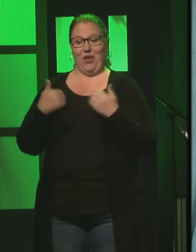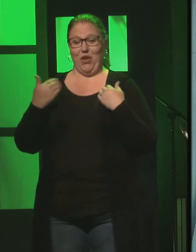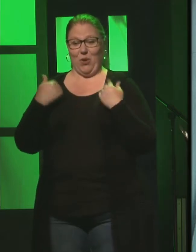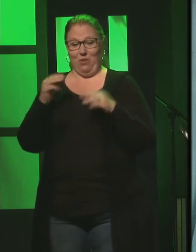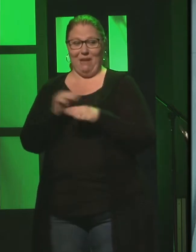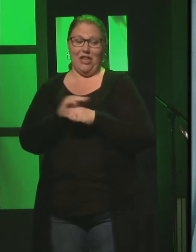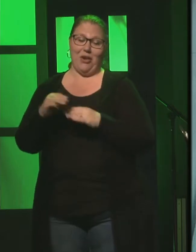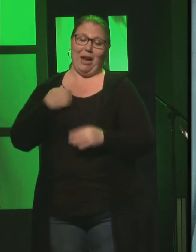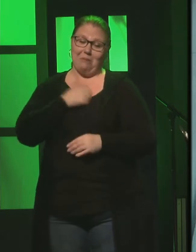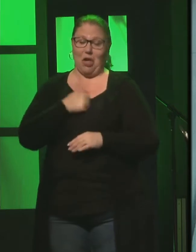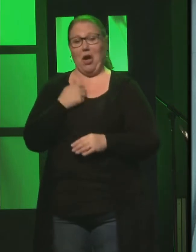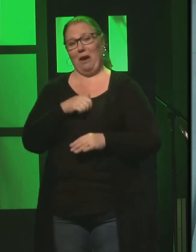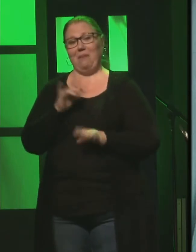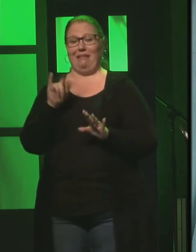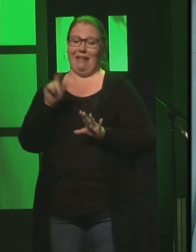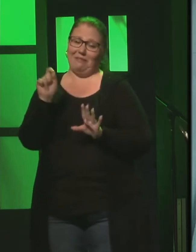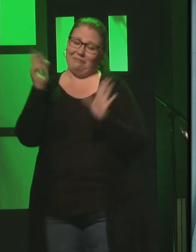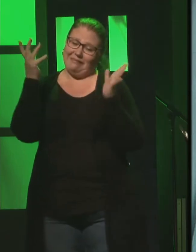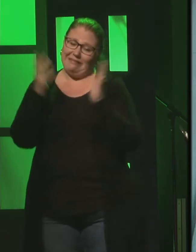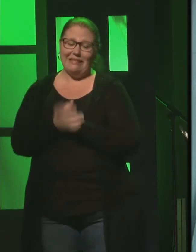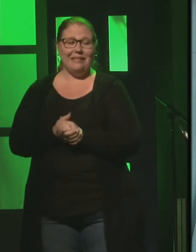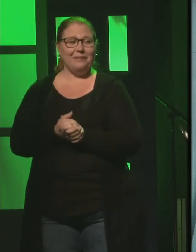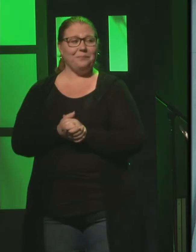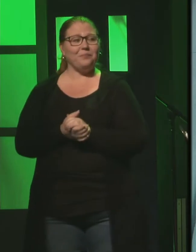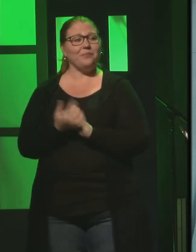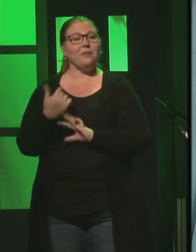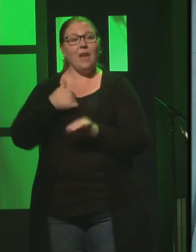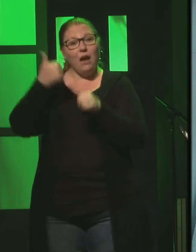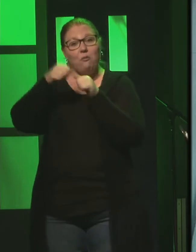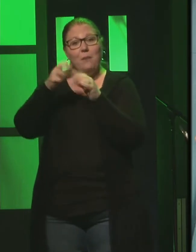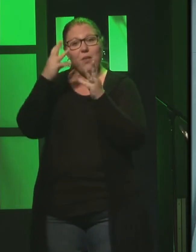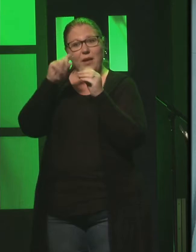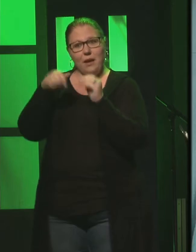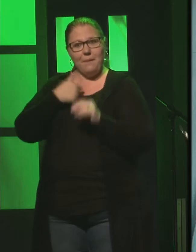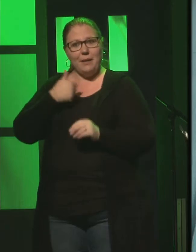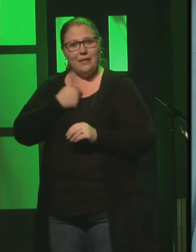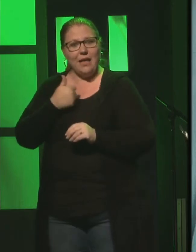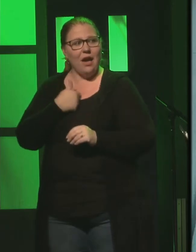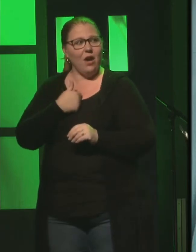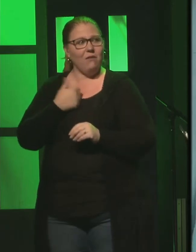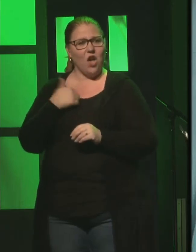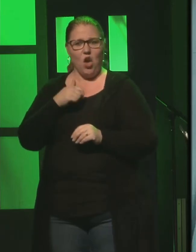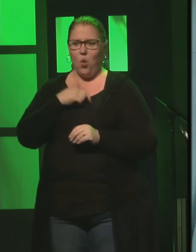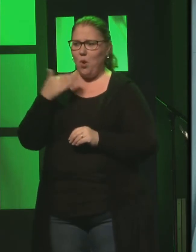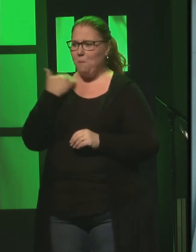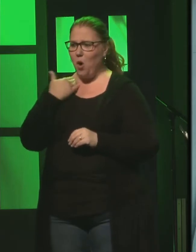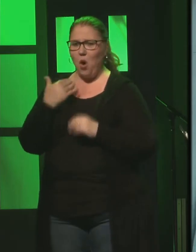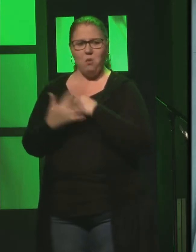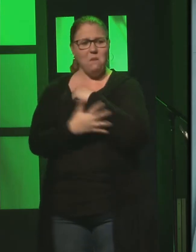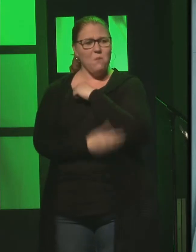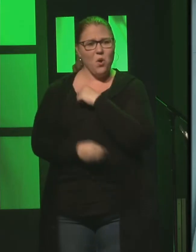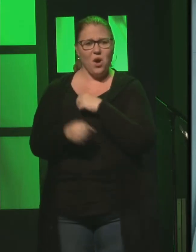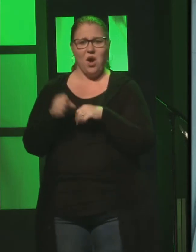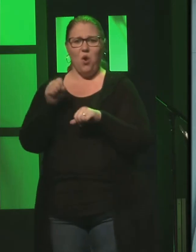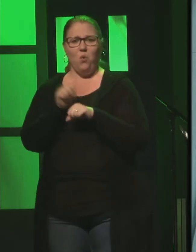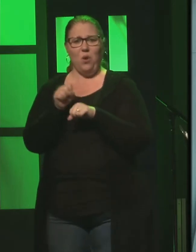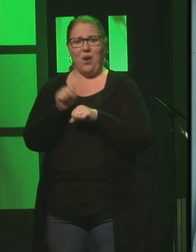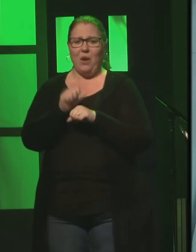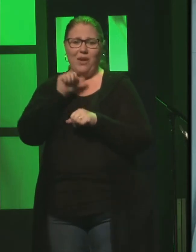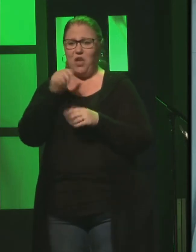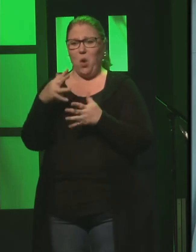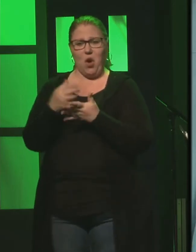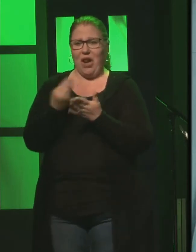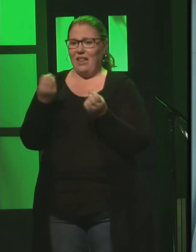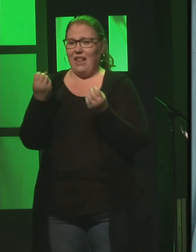I'm sorry, it just is what it is. And I remember thinking to myself, like, we're broke, we're poor, we're working for the church, we're underpaid,